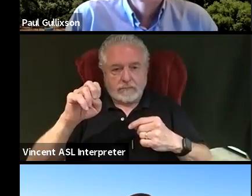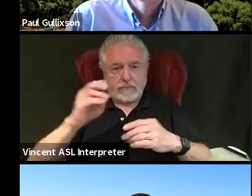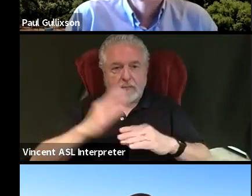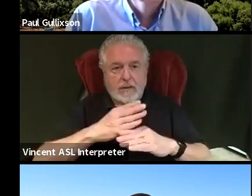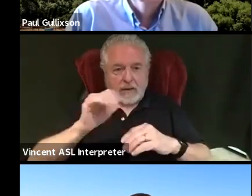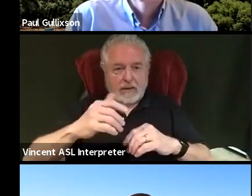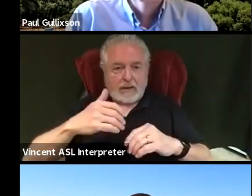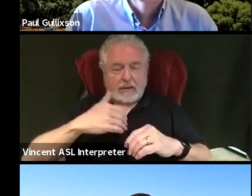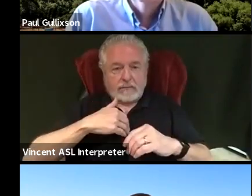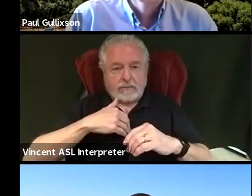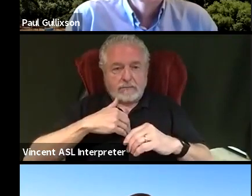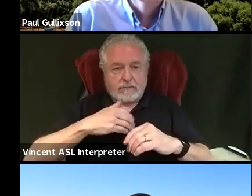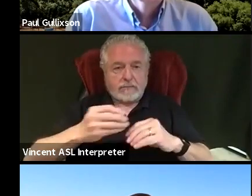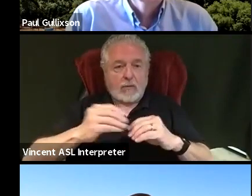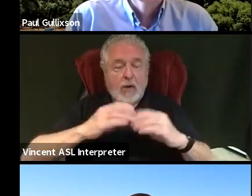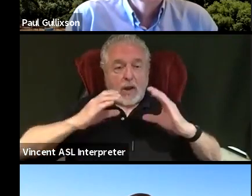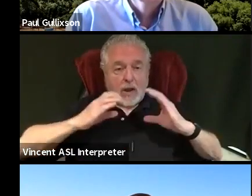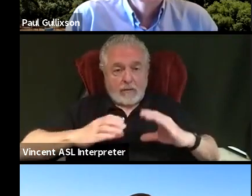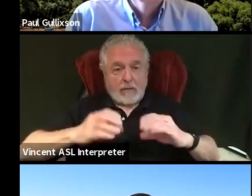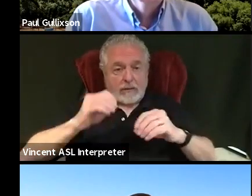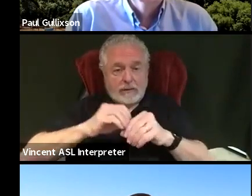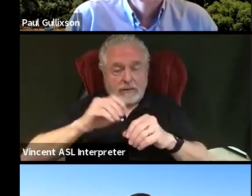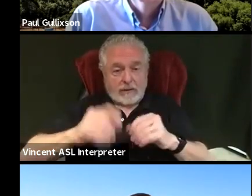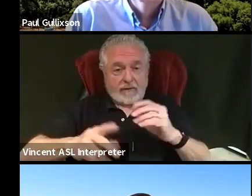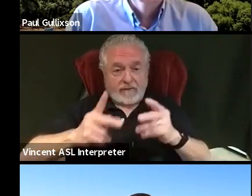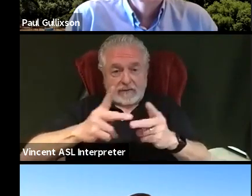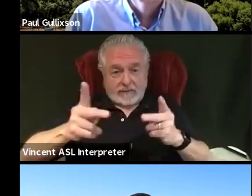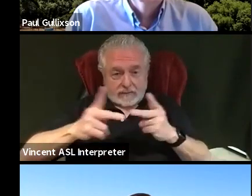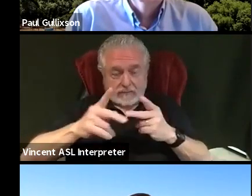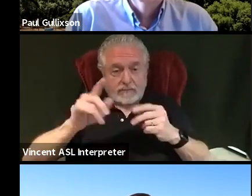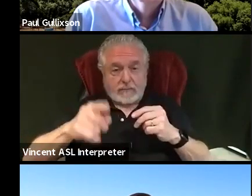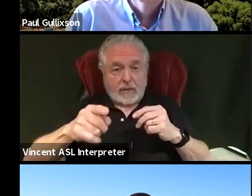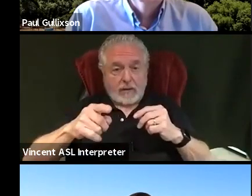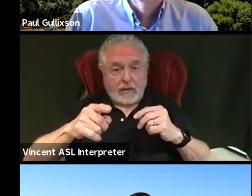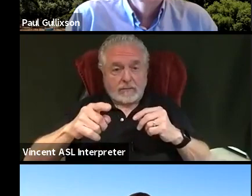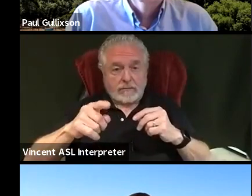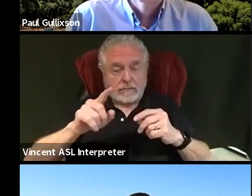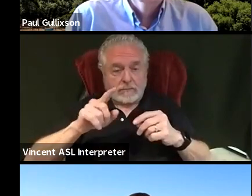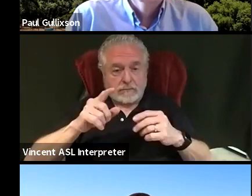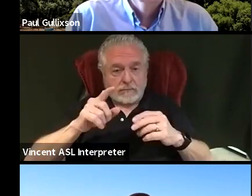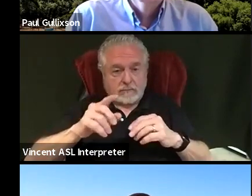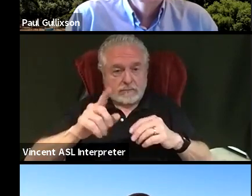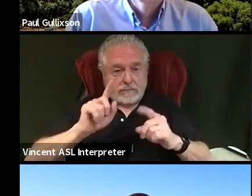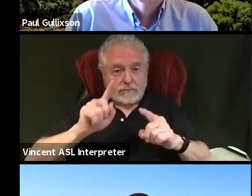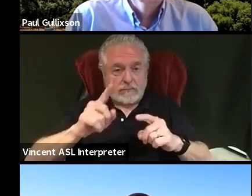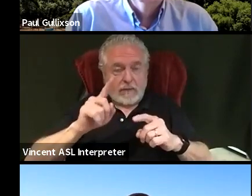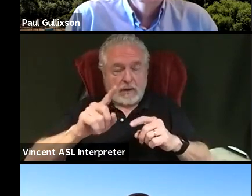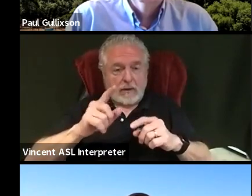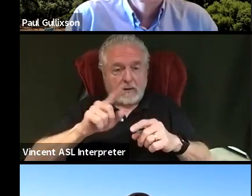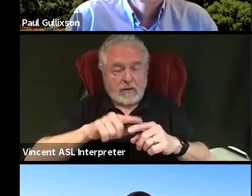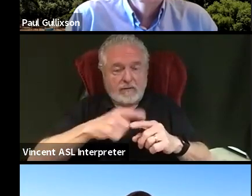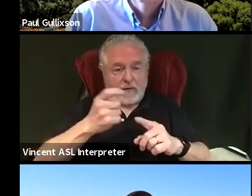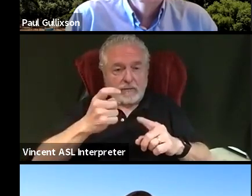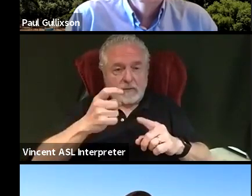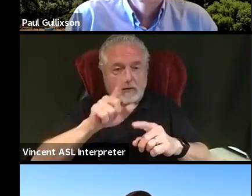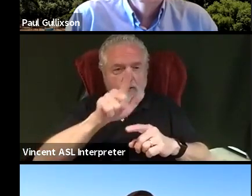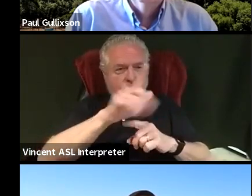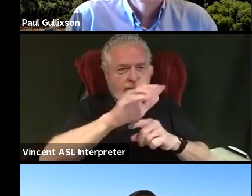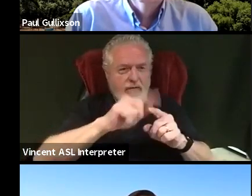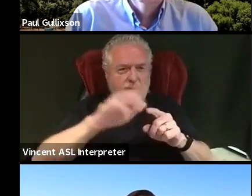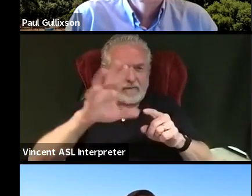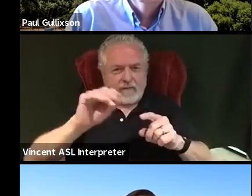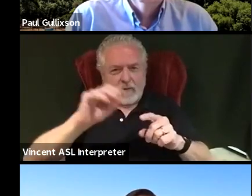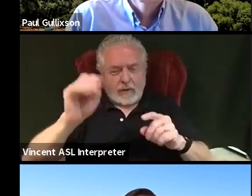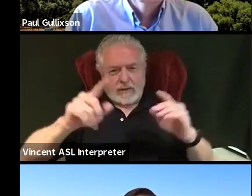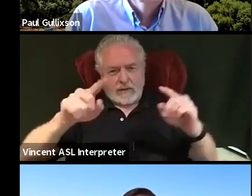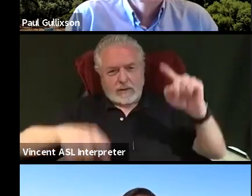businesses can have more customers within the facilities, certainly the attendance levels, a lot of it goes from what, 25 to